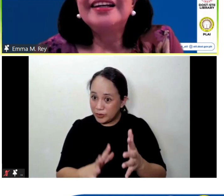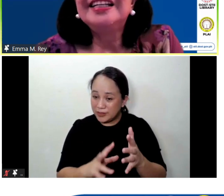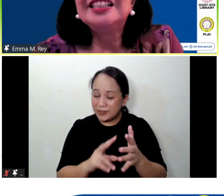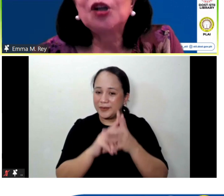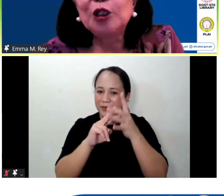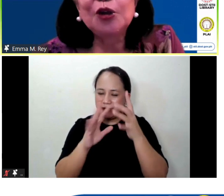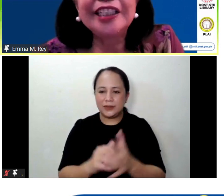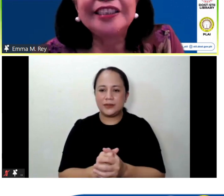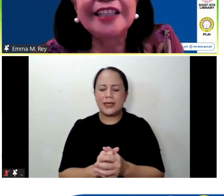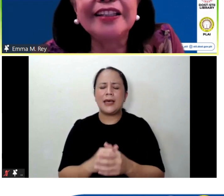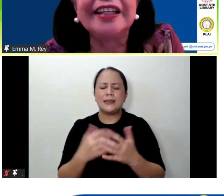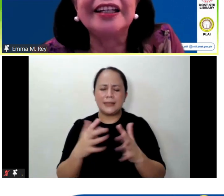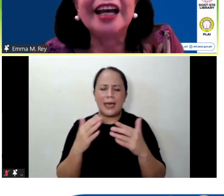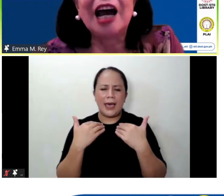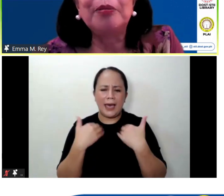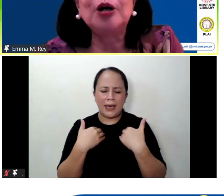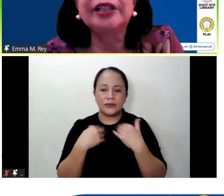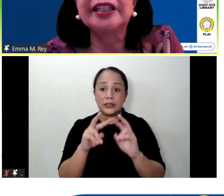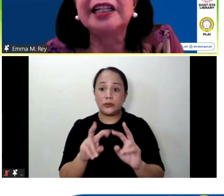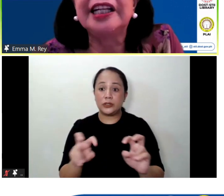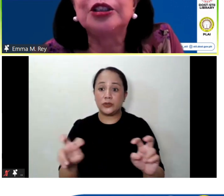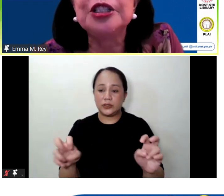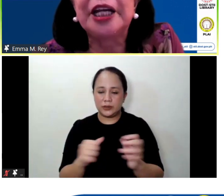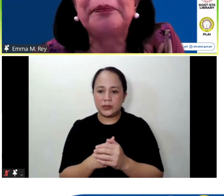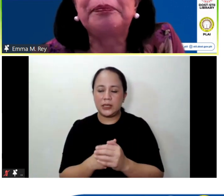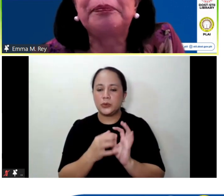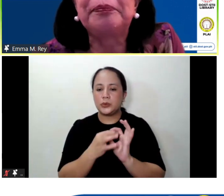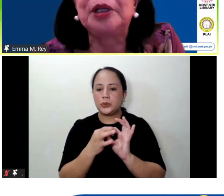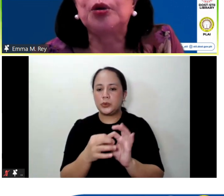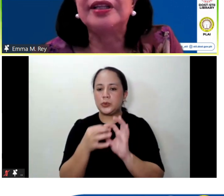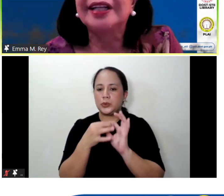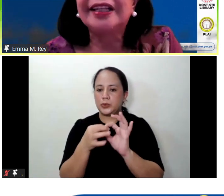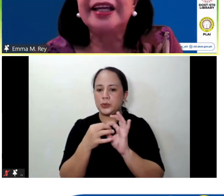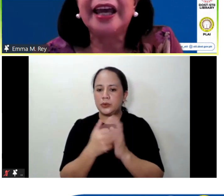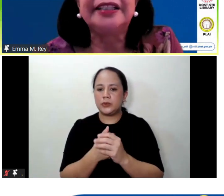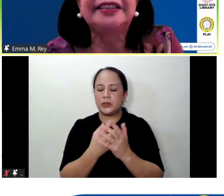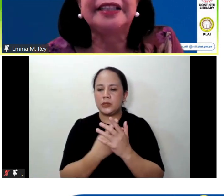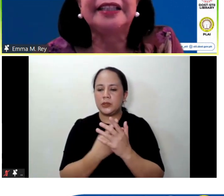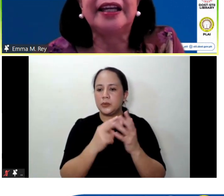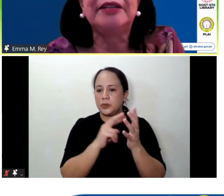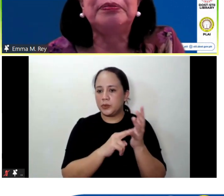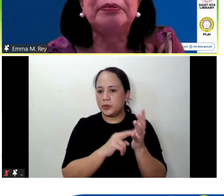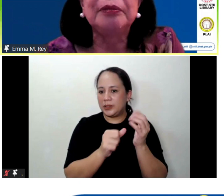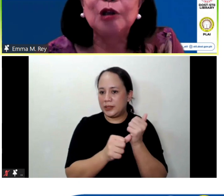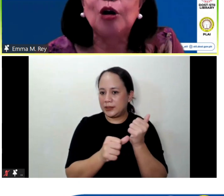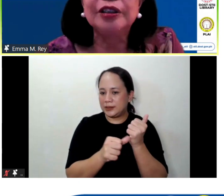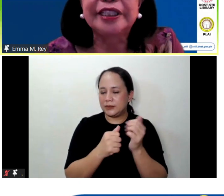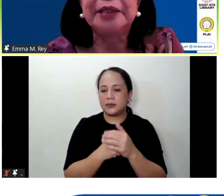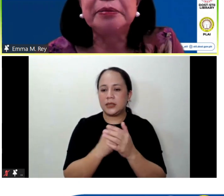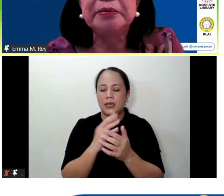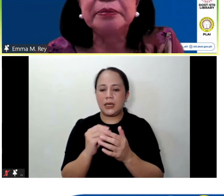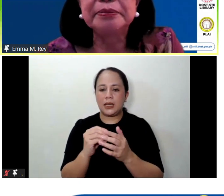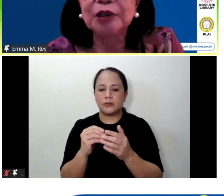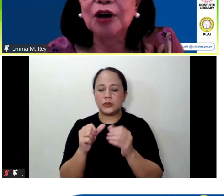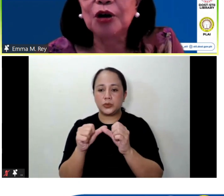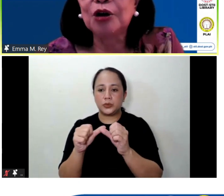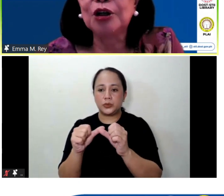there is also a study about the relationship between reading age and